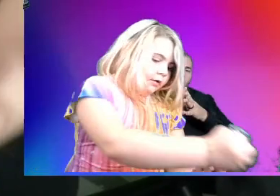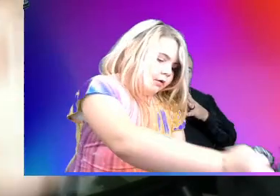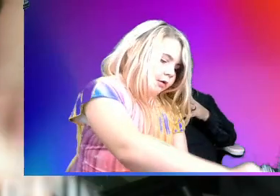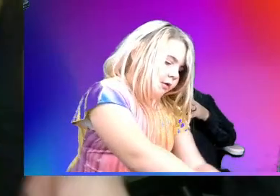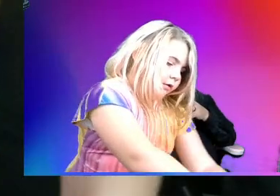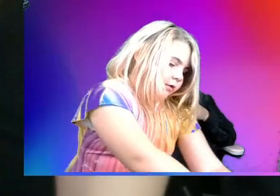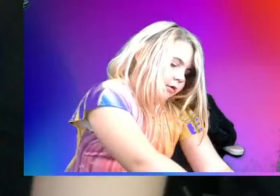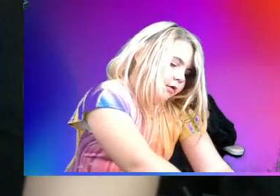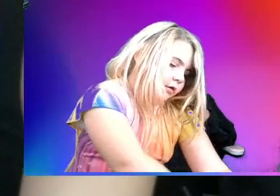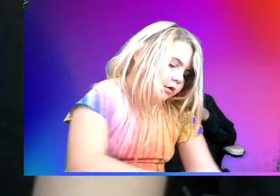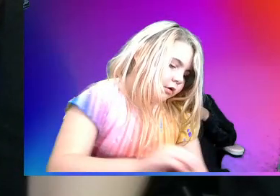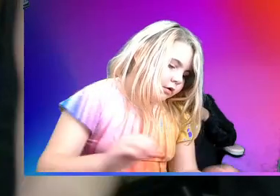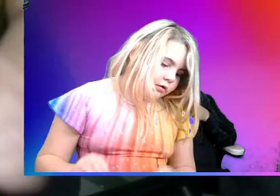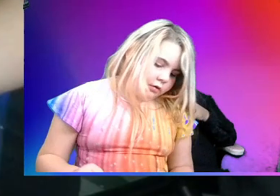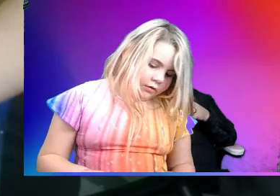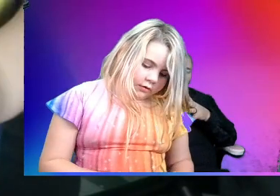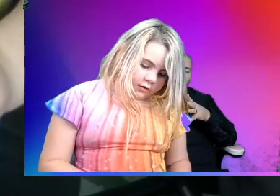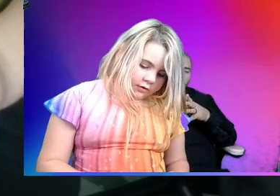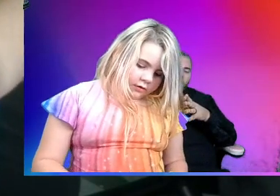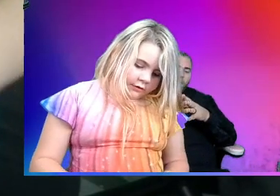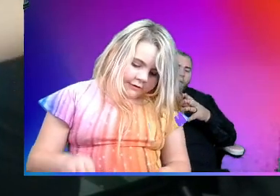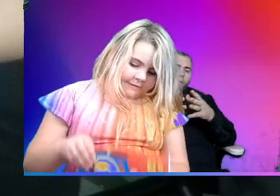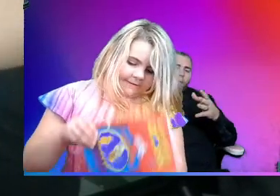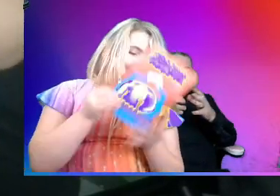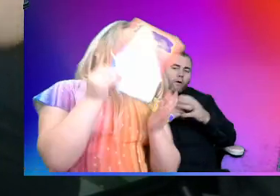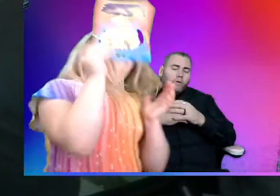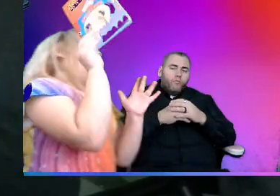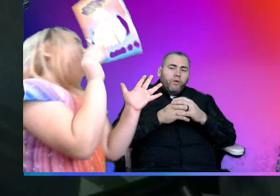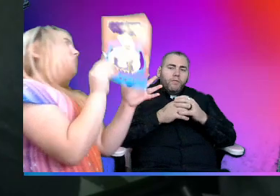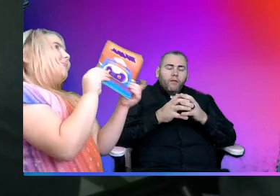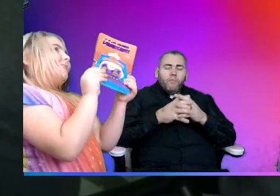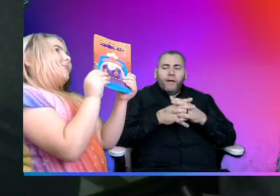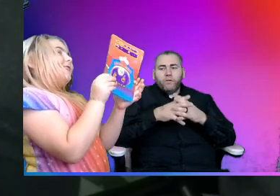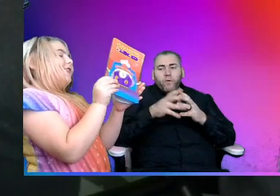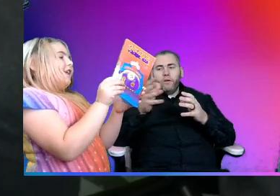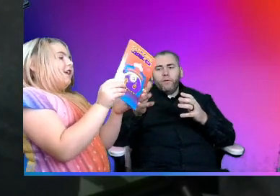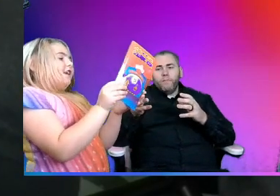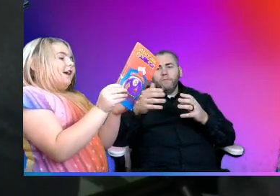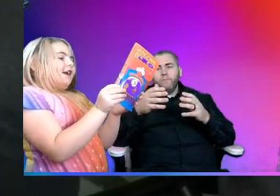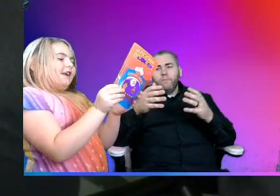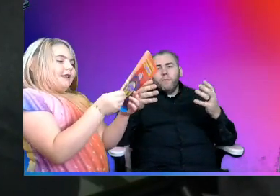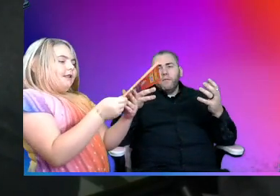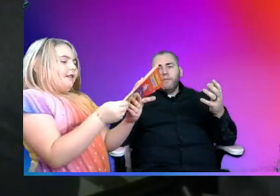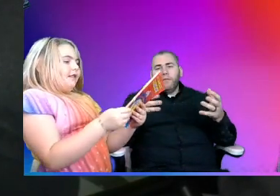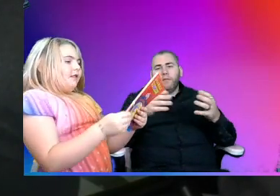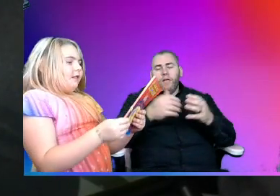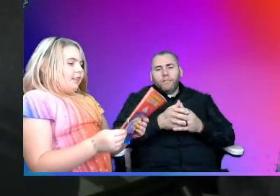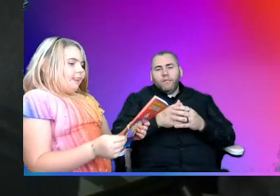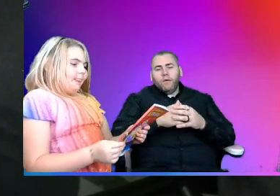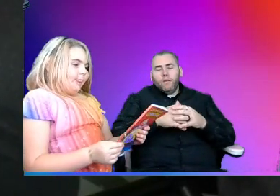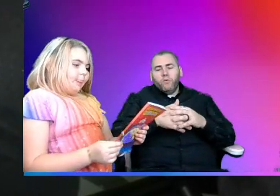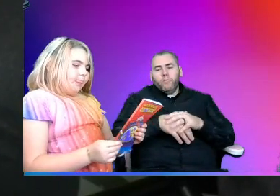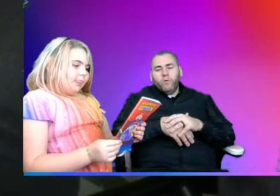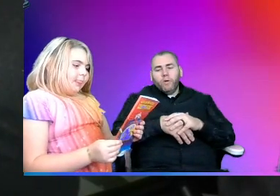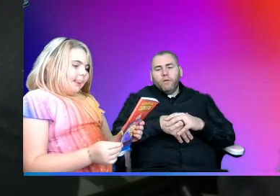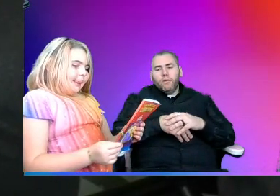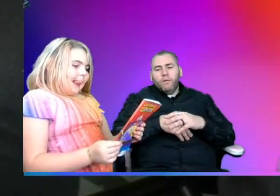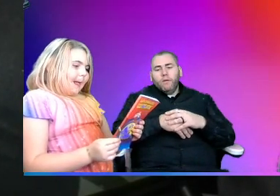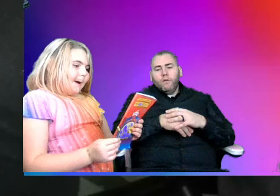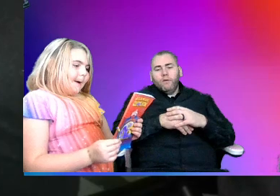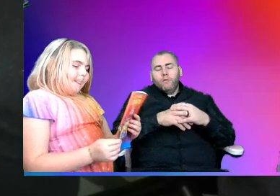She does have some really interesting pieces in here that I think are some pretty stellar magic. Right here, this is the classic coloring